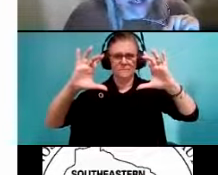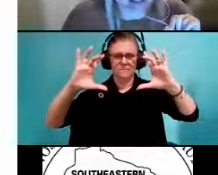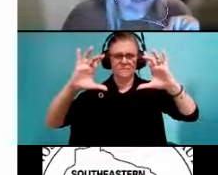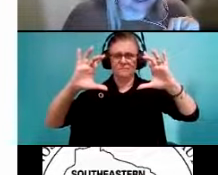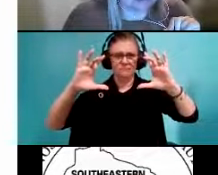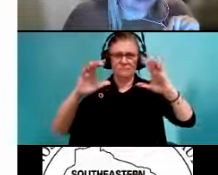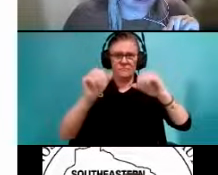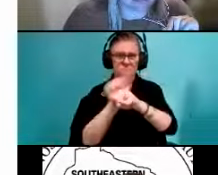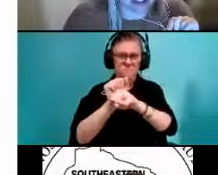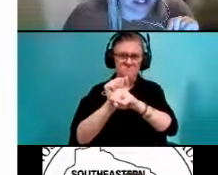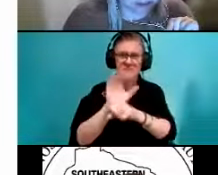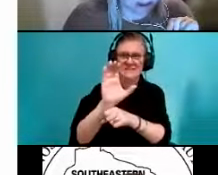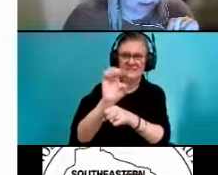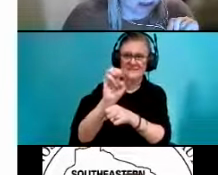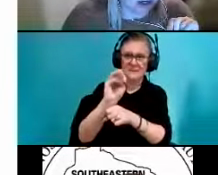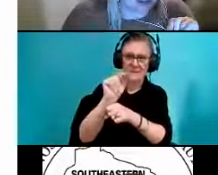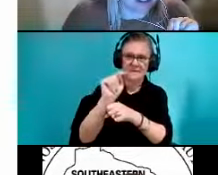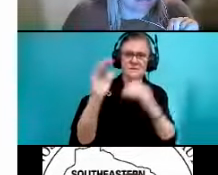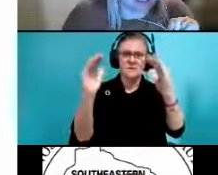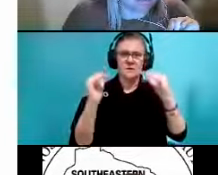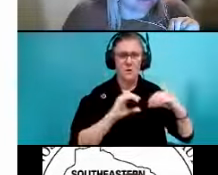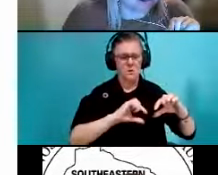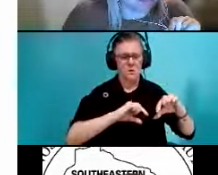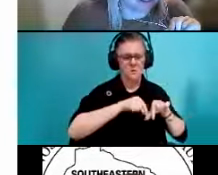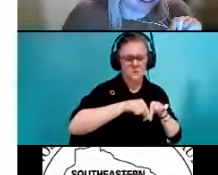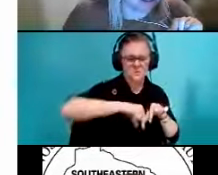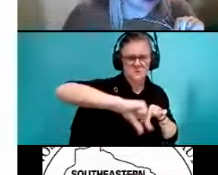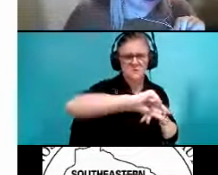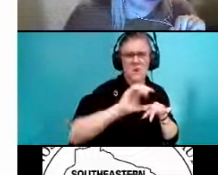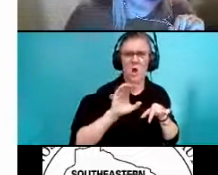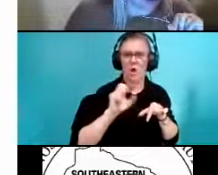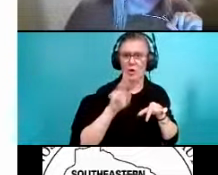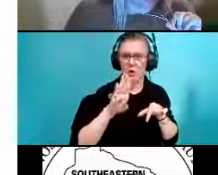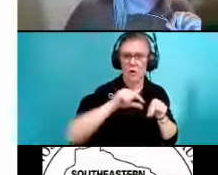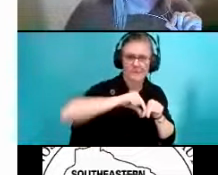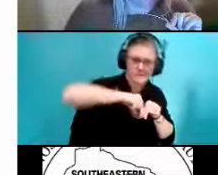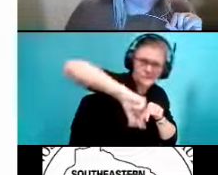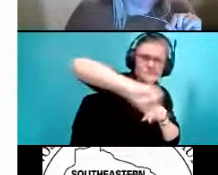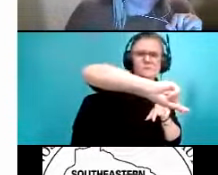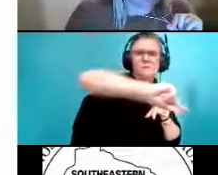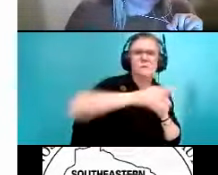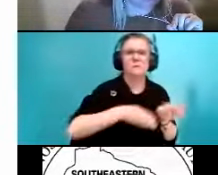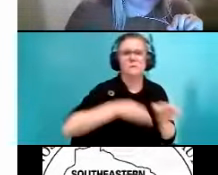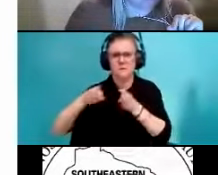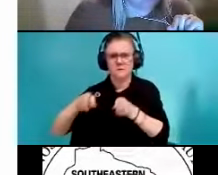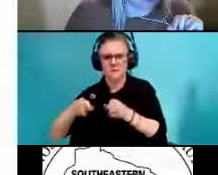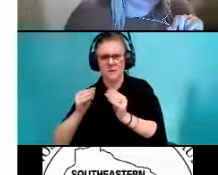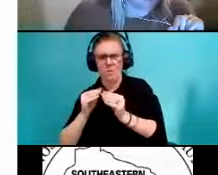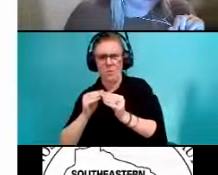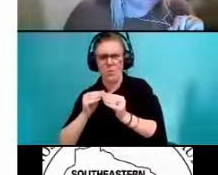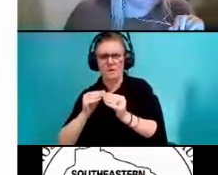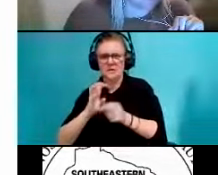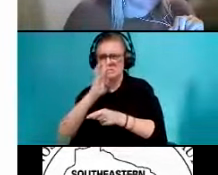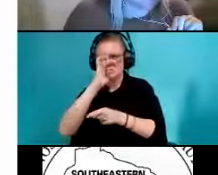precast or cast in place concrete curb with some kind of maybe delineator here, and then more of kind of a